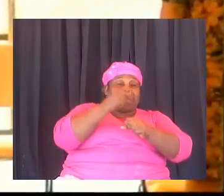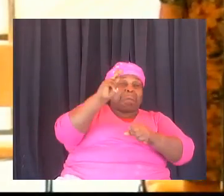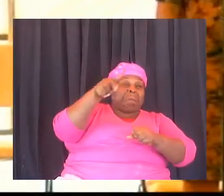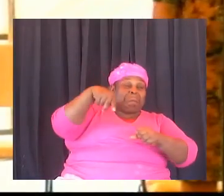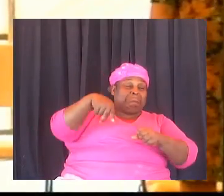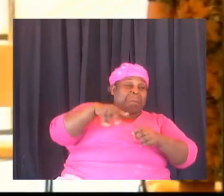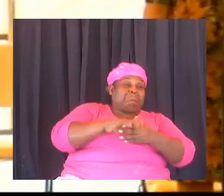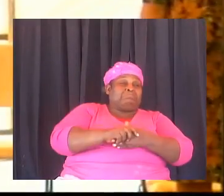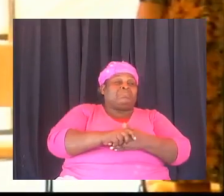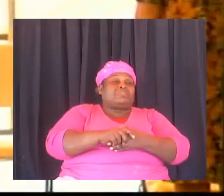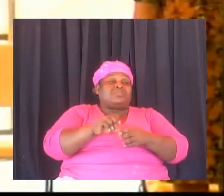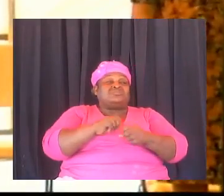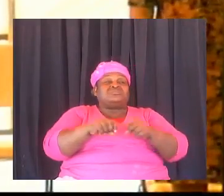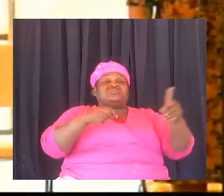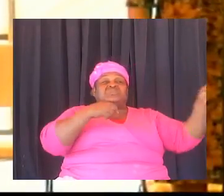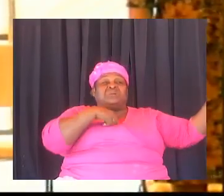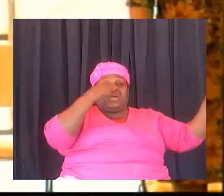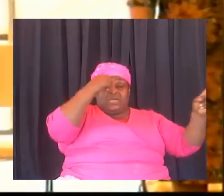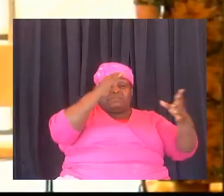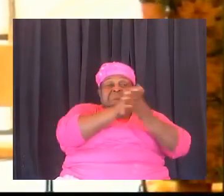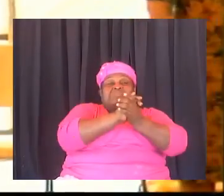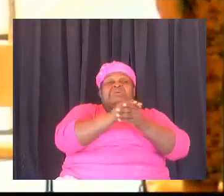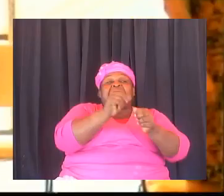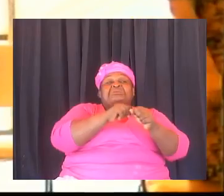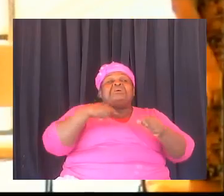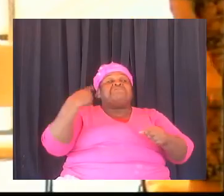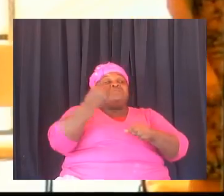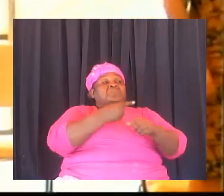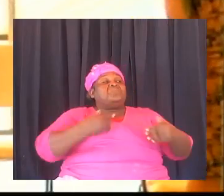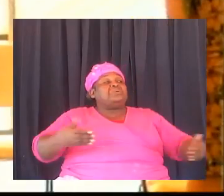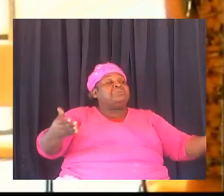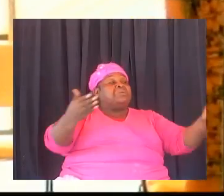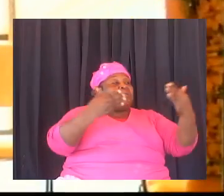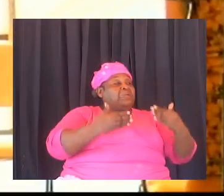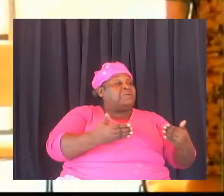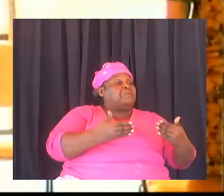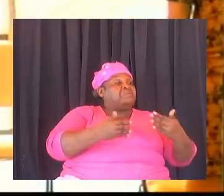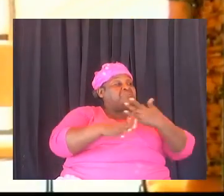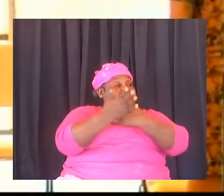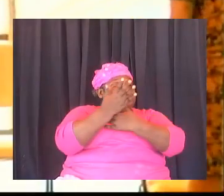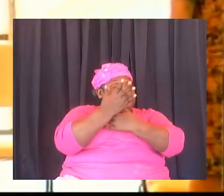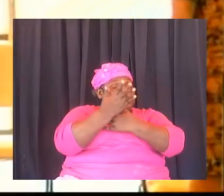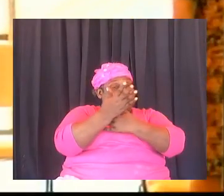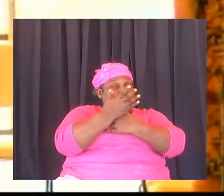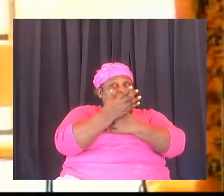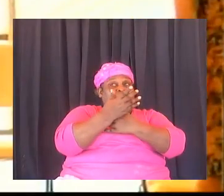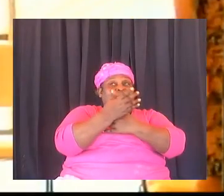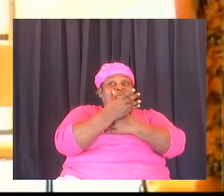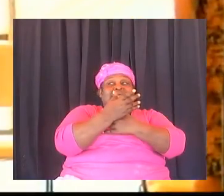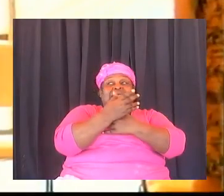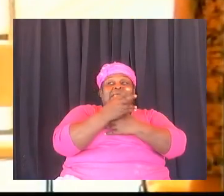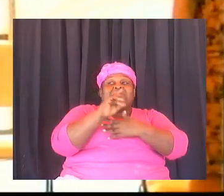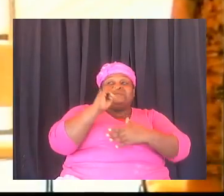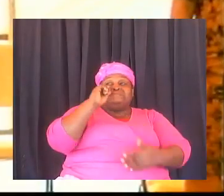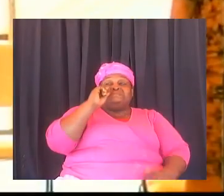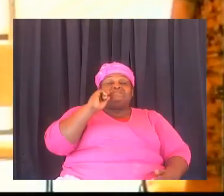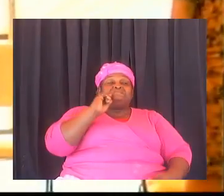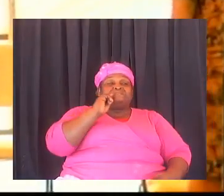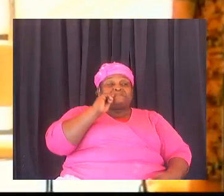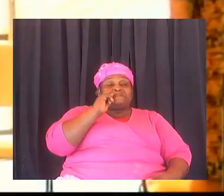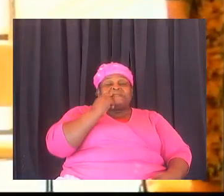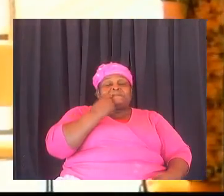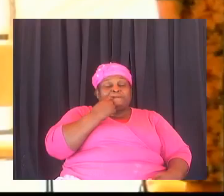so I believe that everyone in the house this morning, everybody, you're serious and